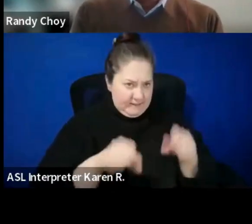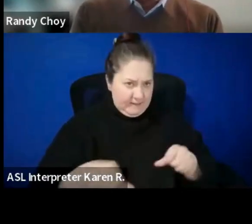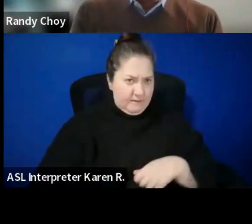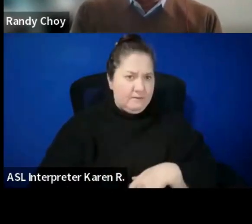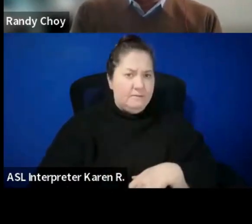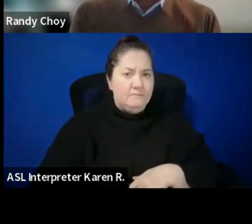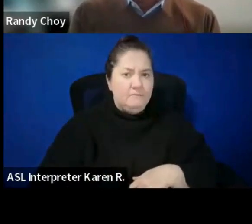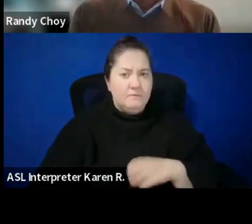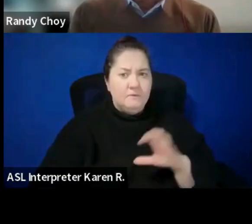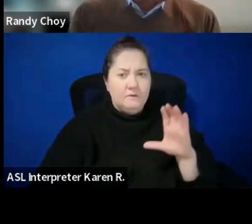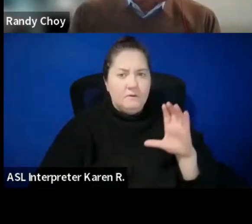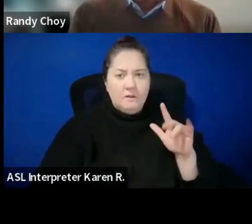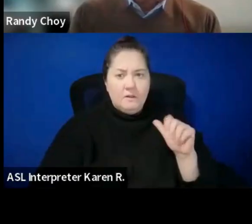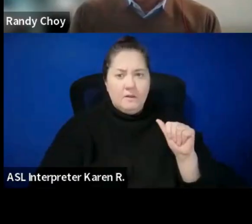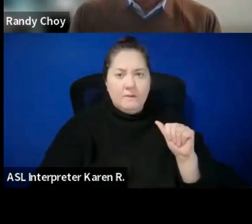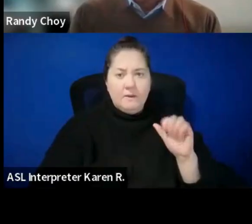at